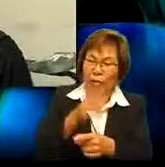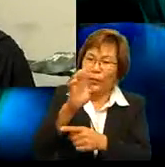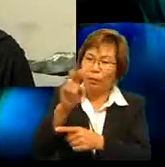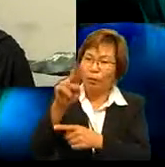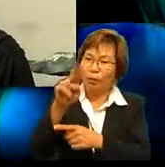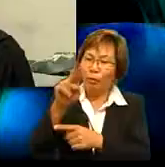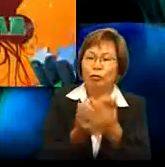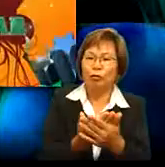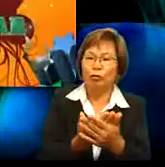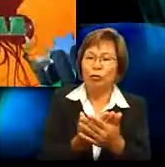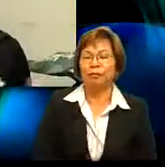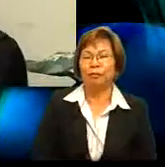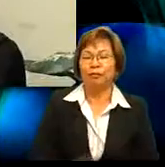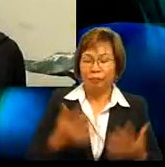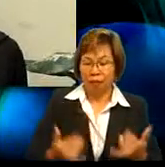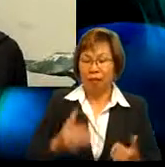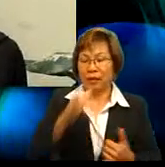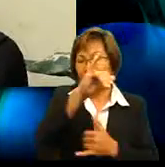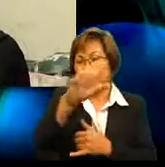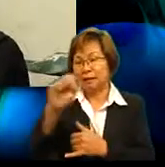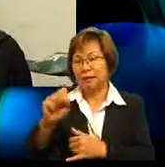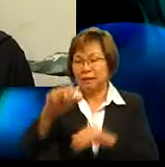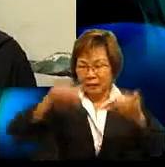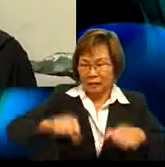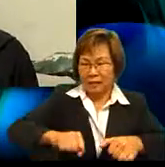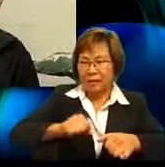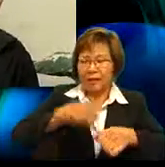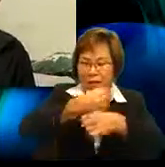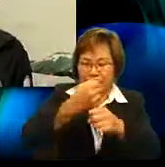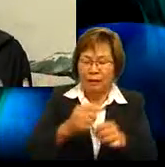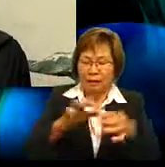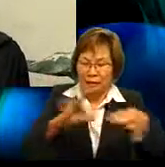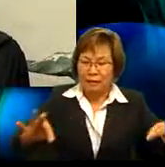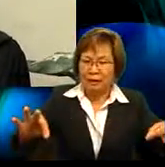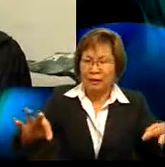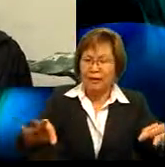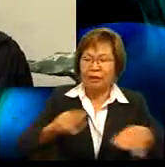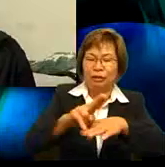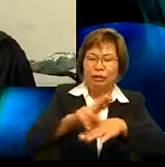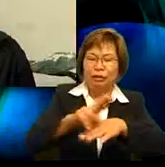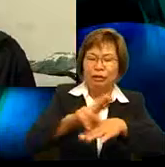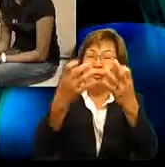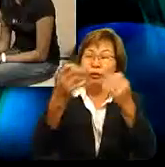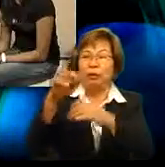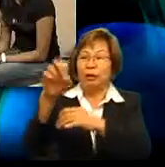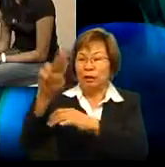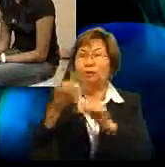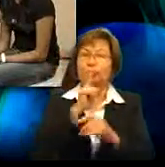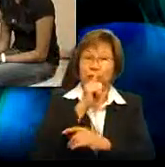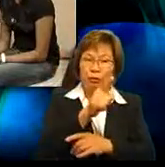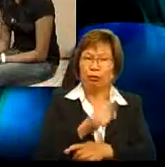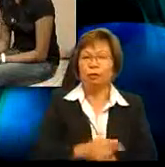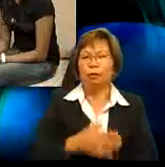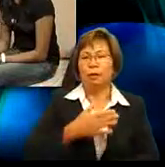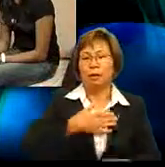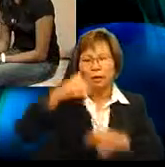Good. And now, Iskandar, can you create a sentence that uses the plural nouns? Sure.